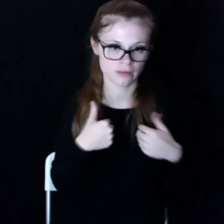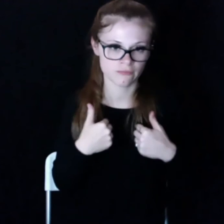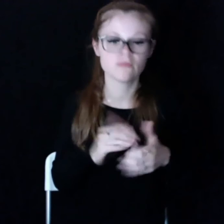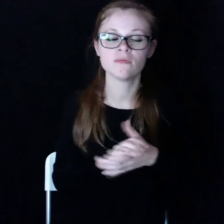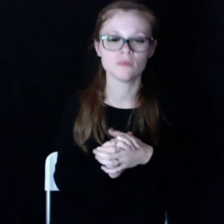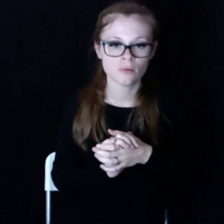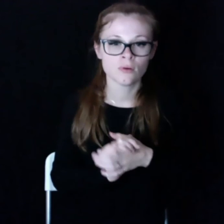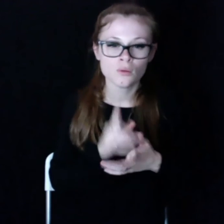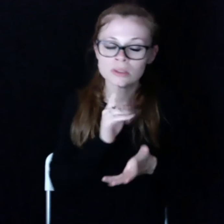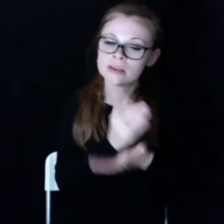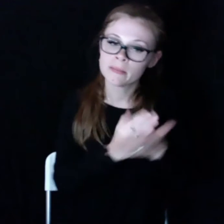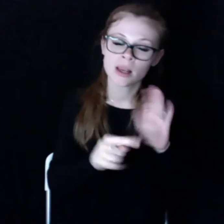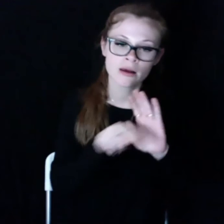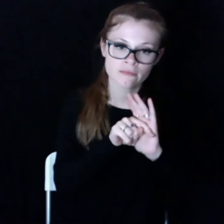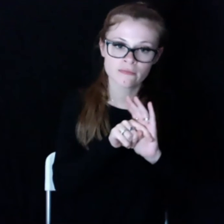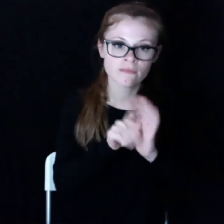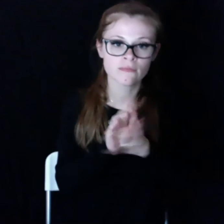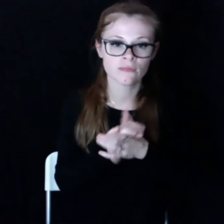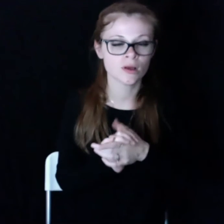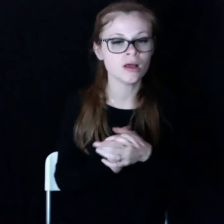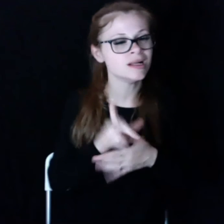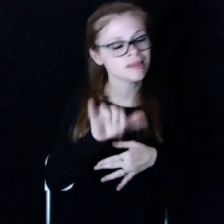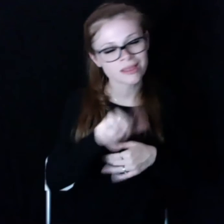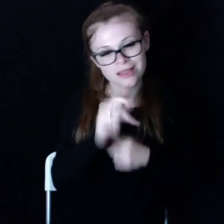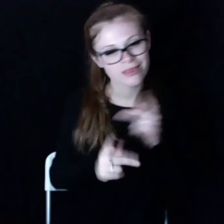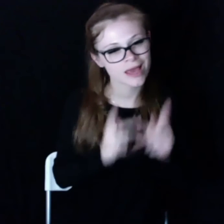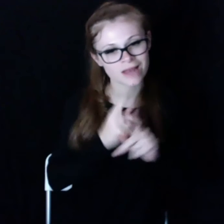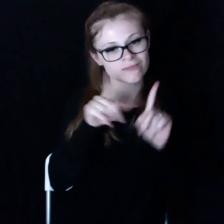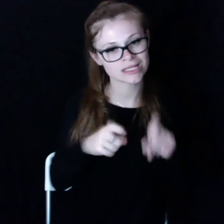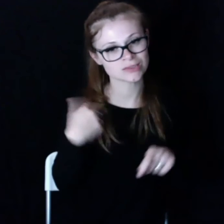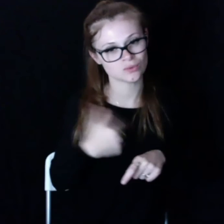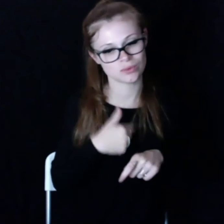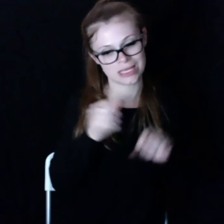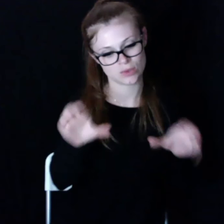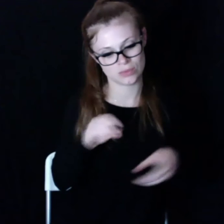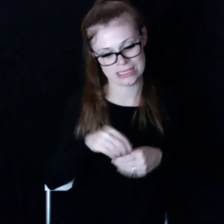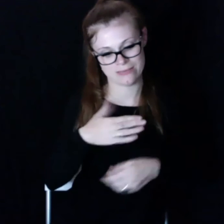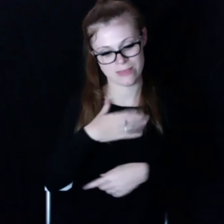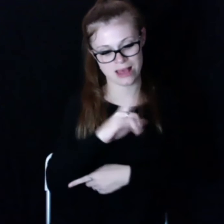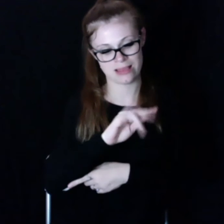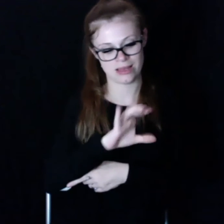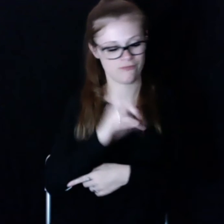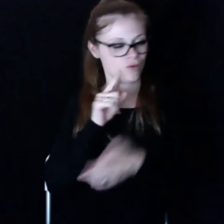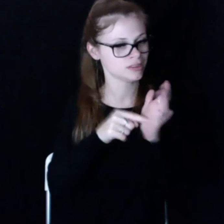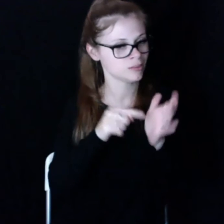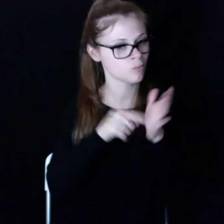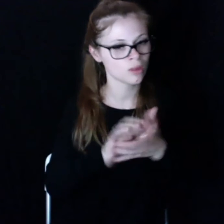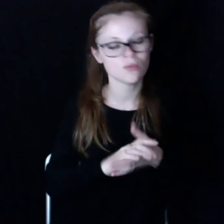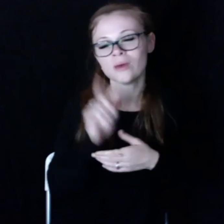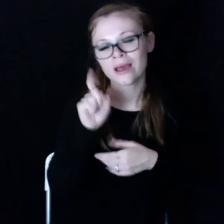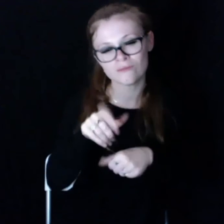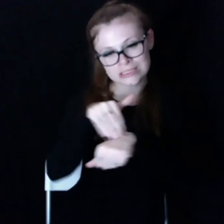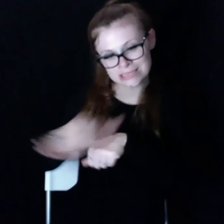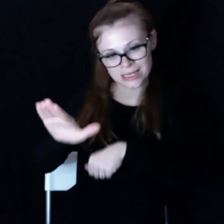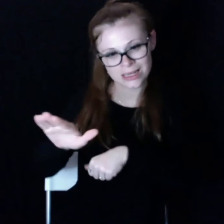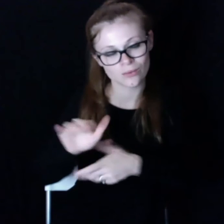there are some minuses to it. Those are not the kind of tests that can be done in my clinic, for example. It has to generally be sent away